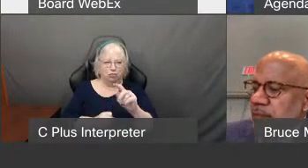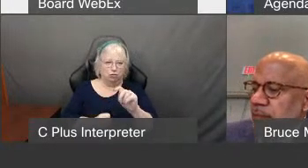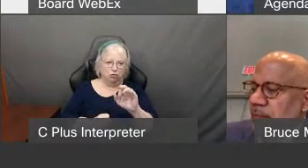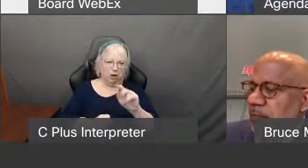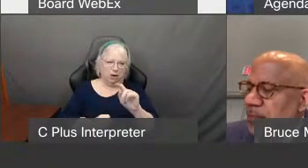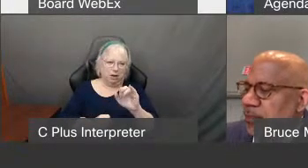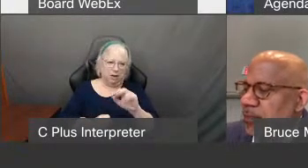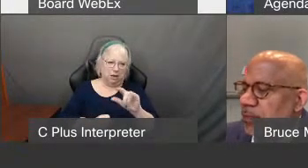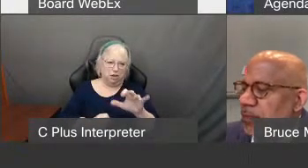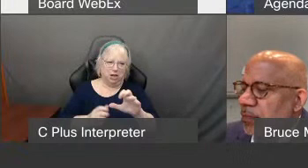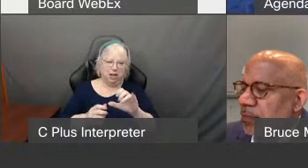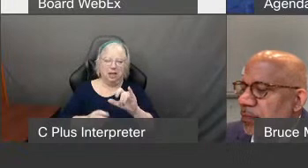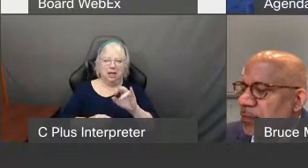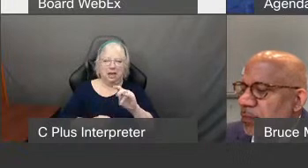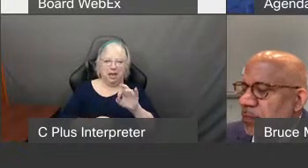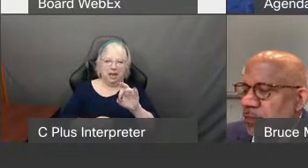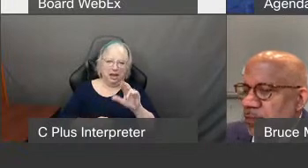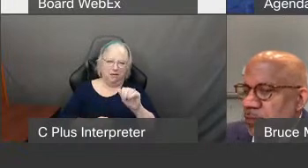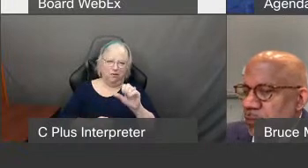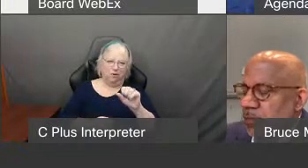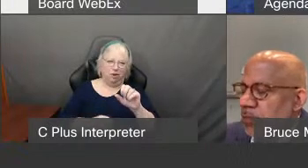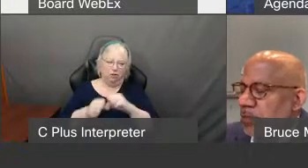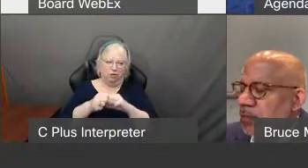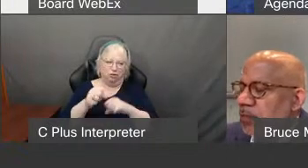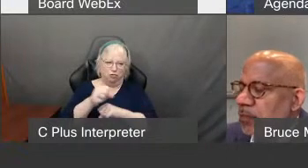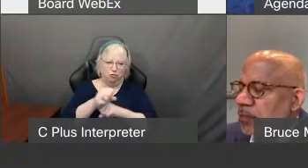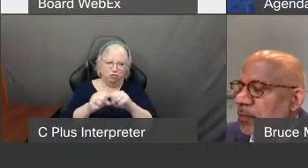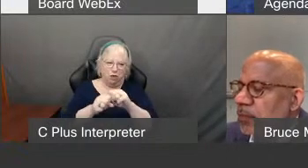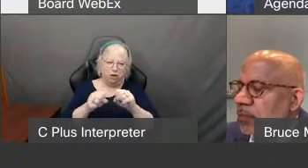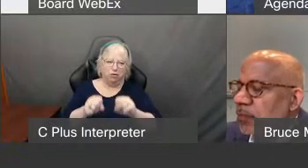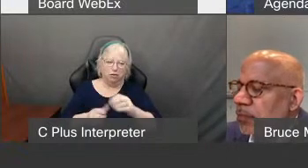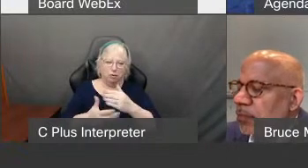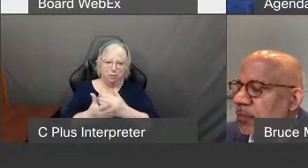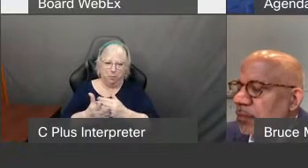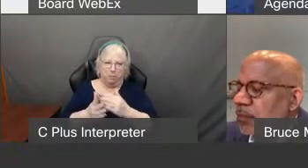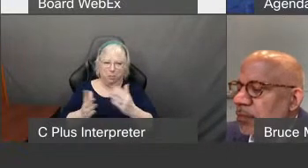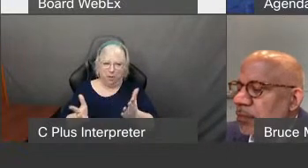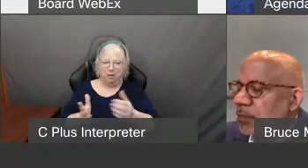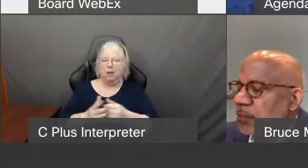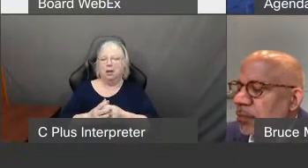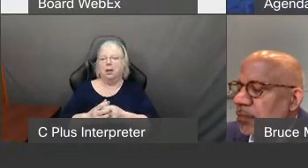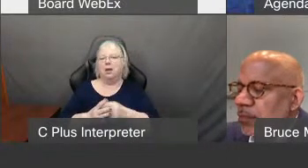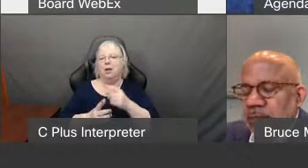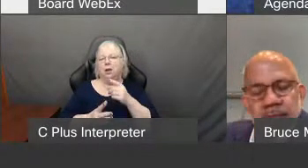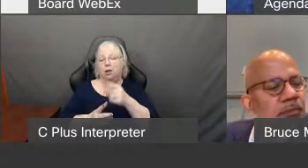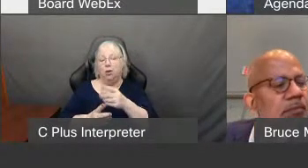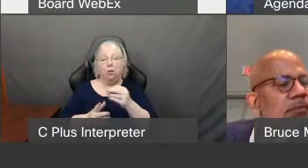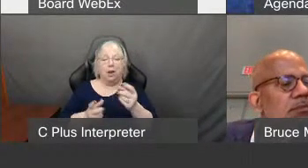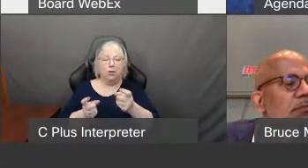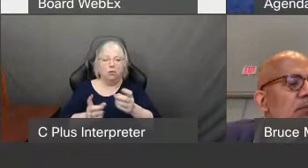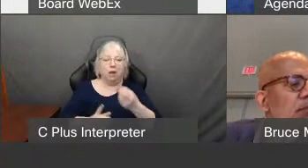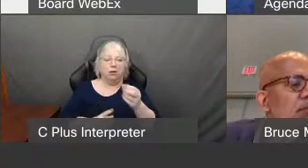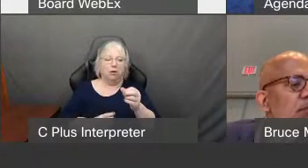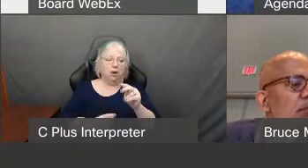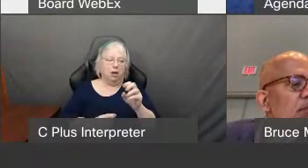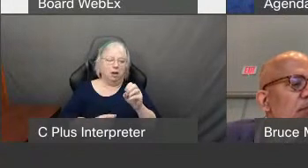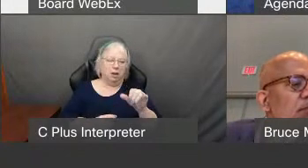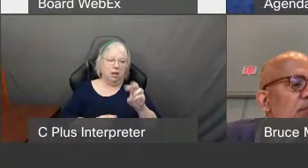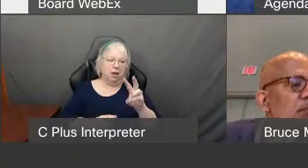piece, because as you know, and as Director Honeywell well